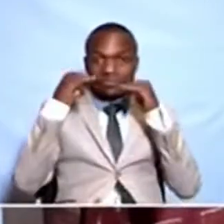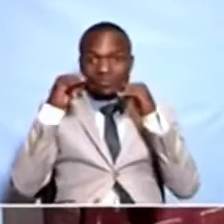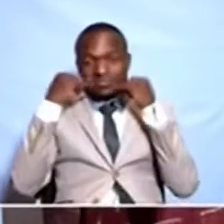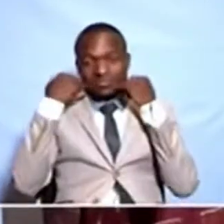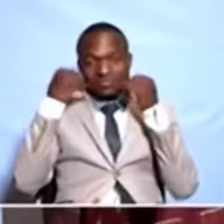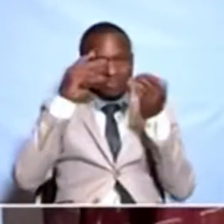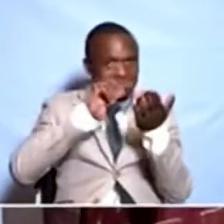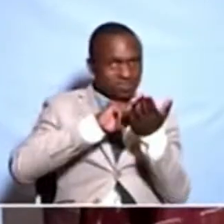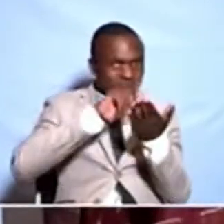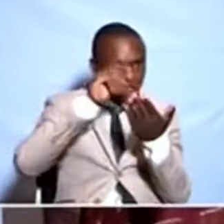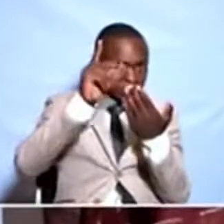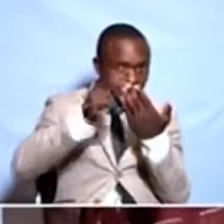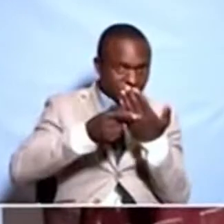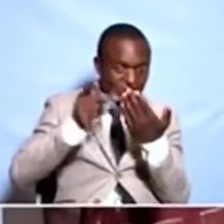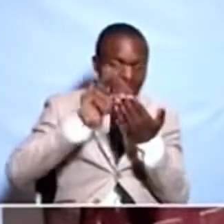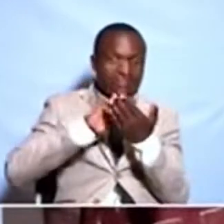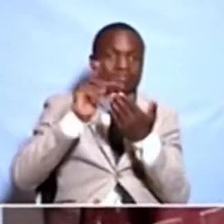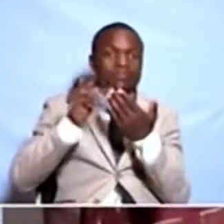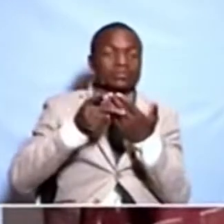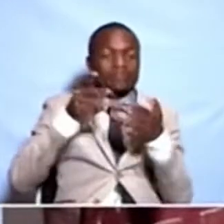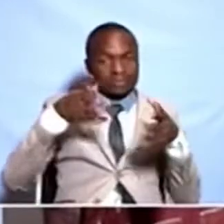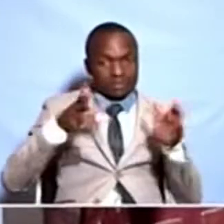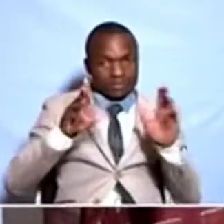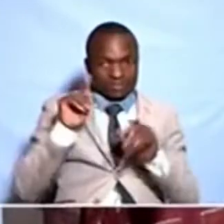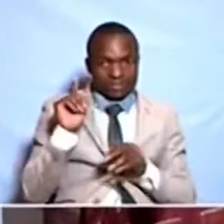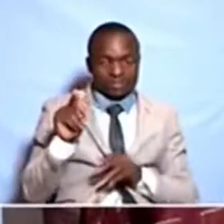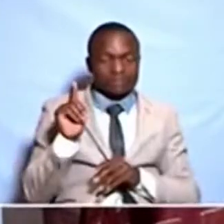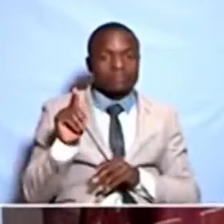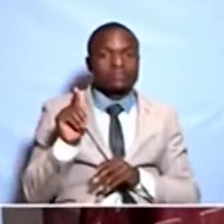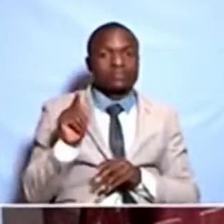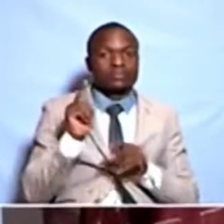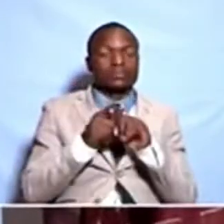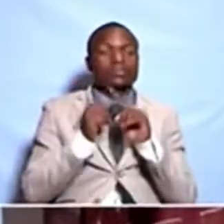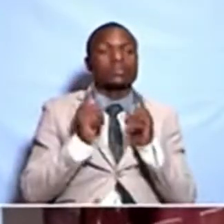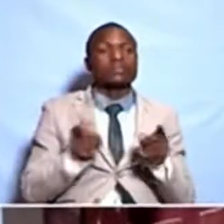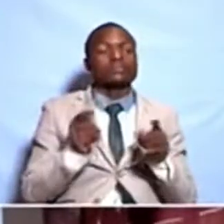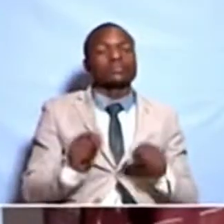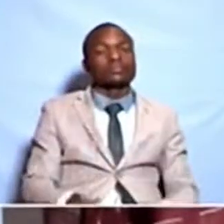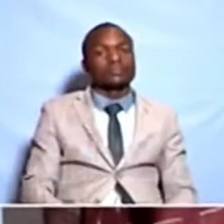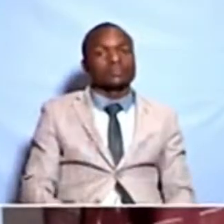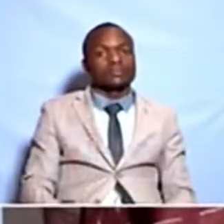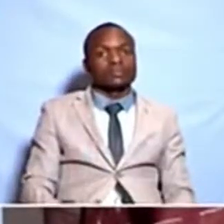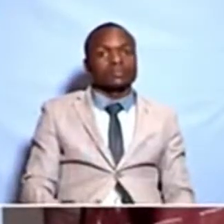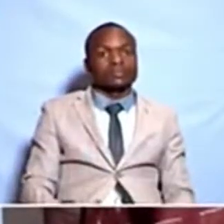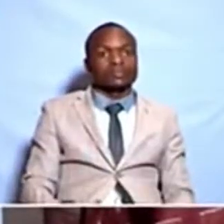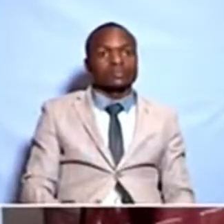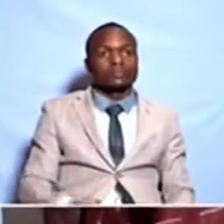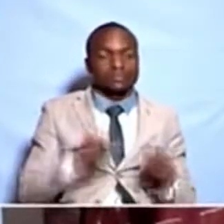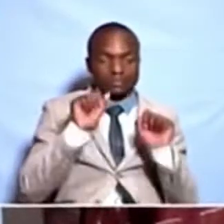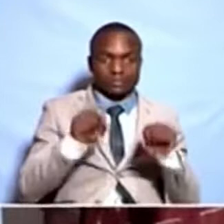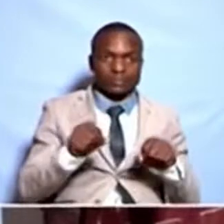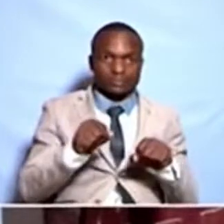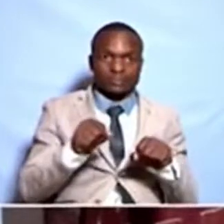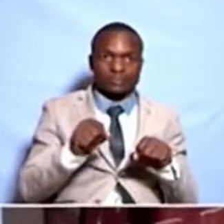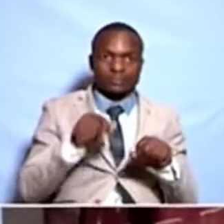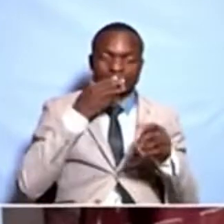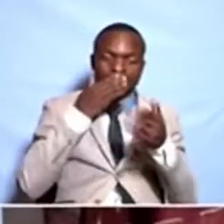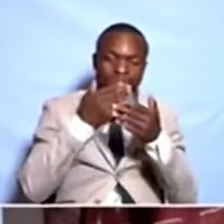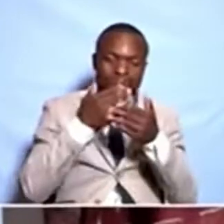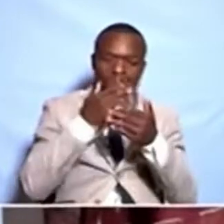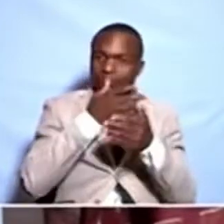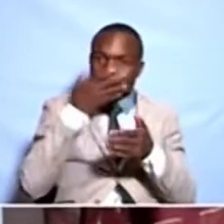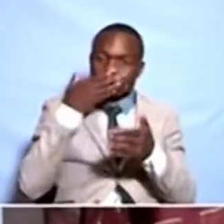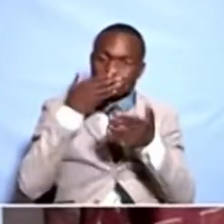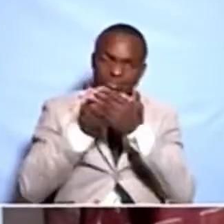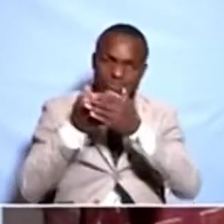authorizing such a transaction. But however, it would just be fair to send those documents to the person.